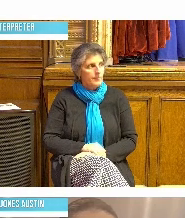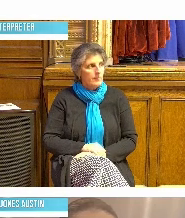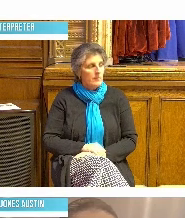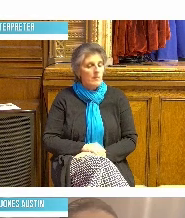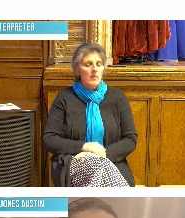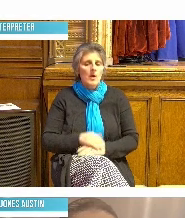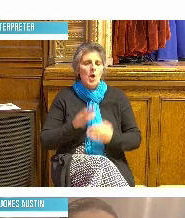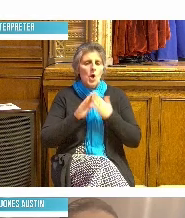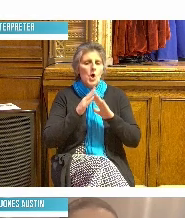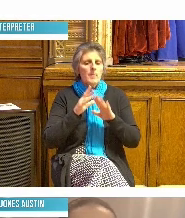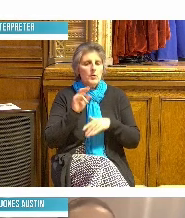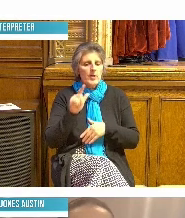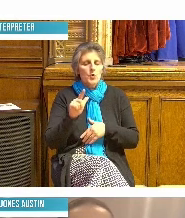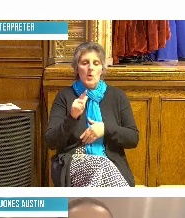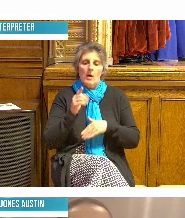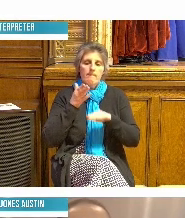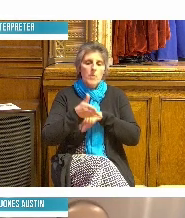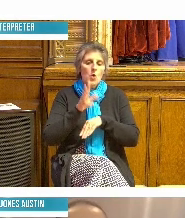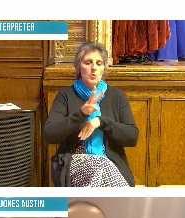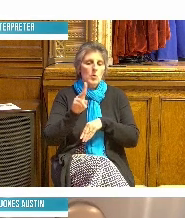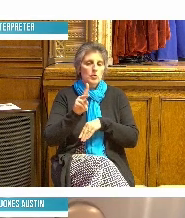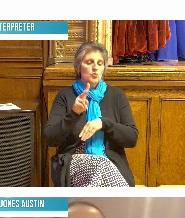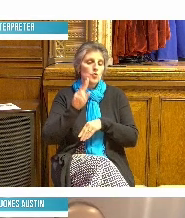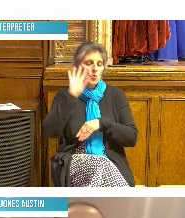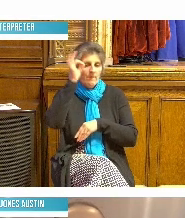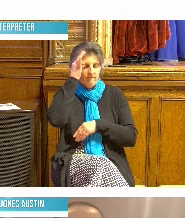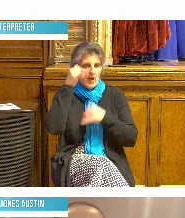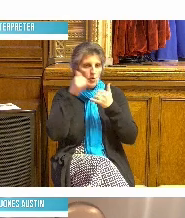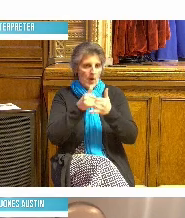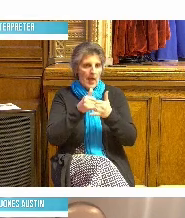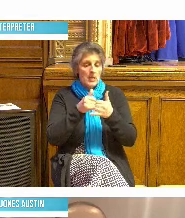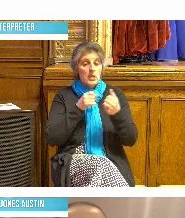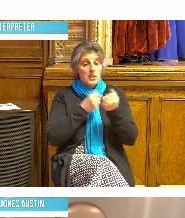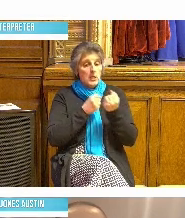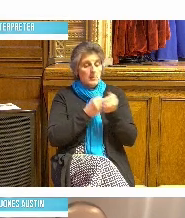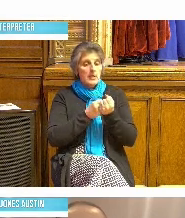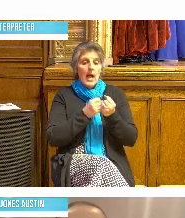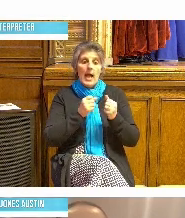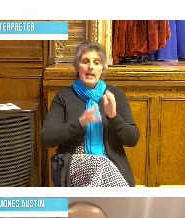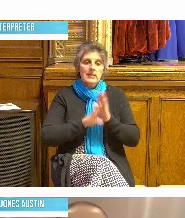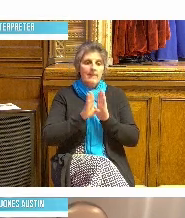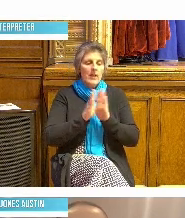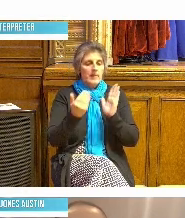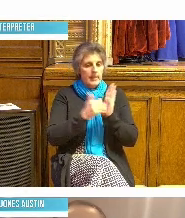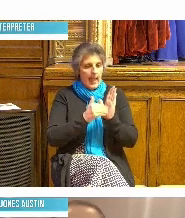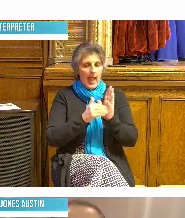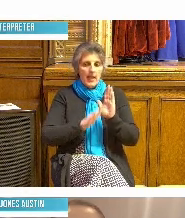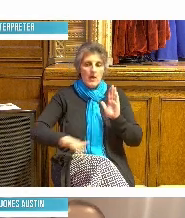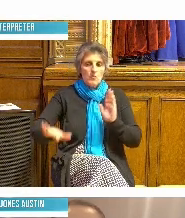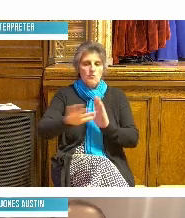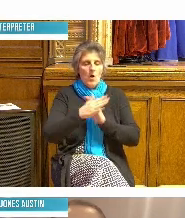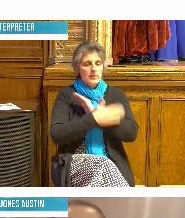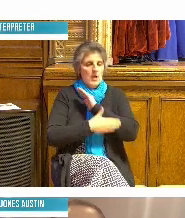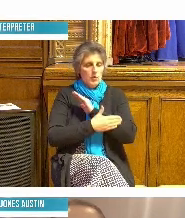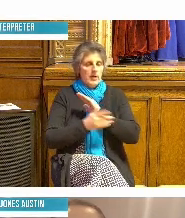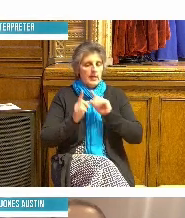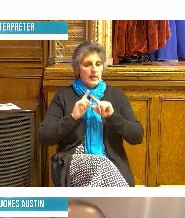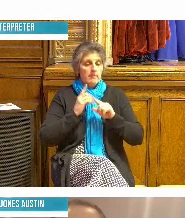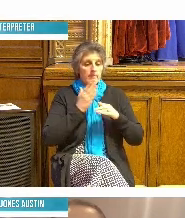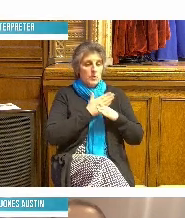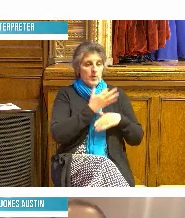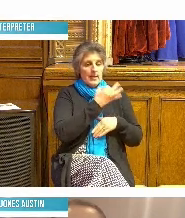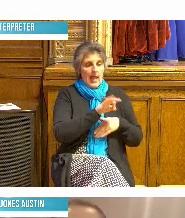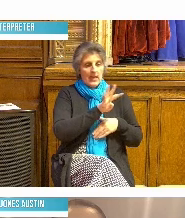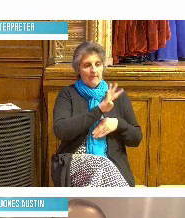Urban Renewal was a post-World War II federal grant program. It subsidized redevelopment projects in cities across the nation between